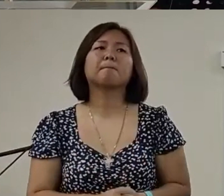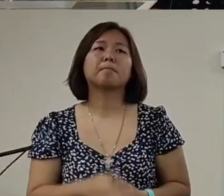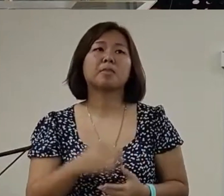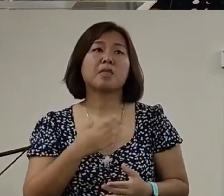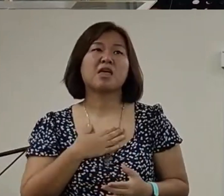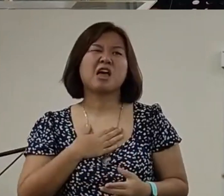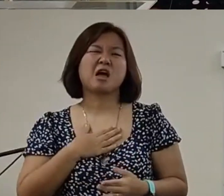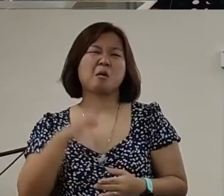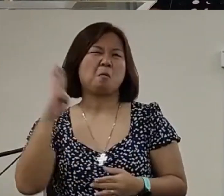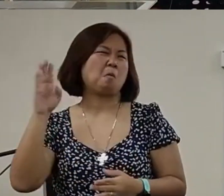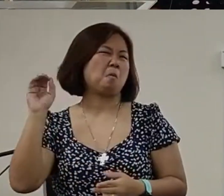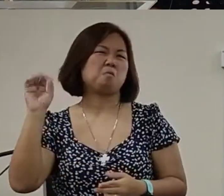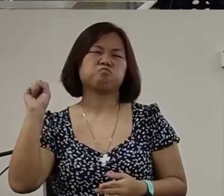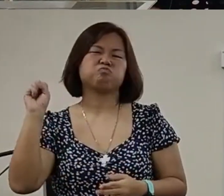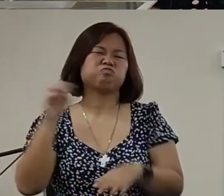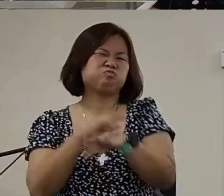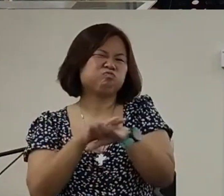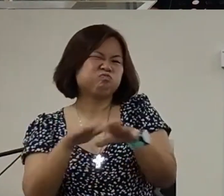be